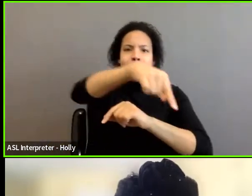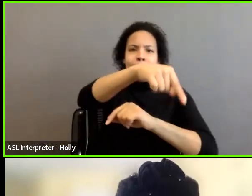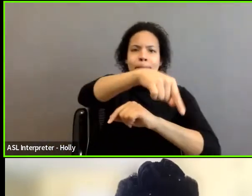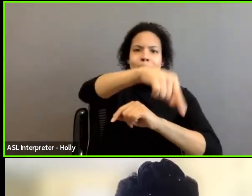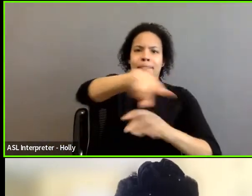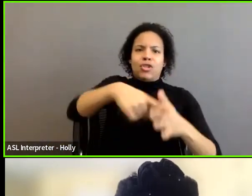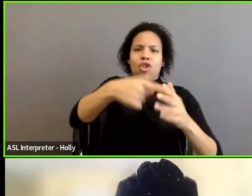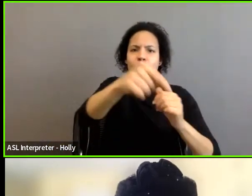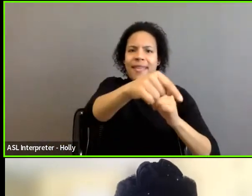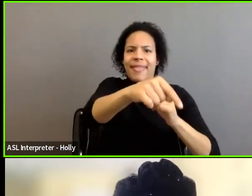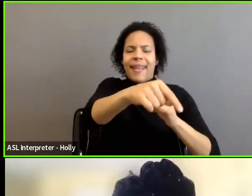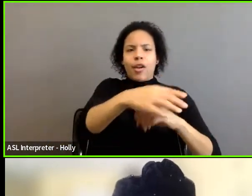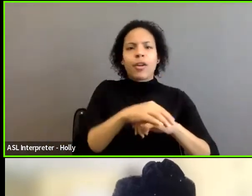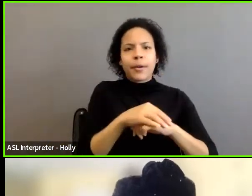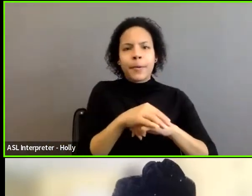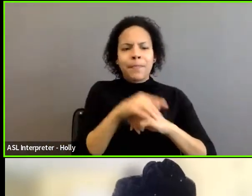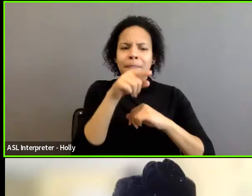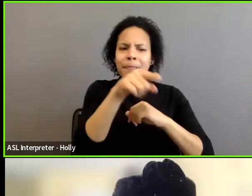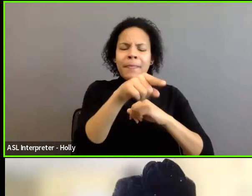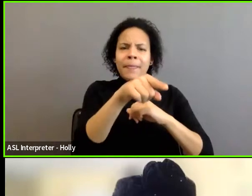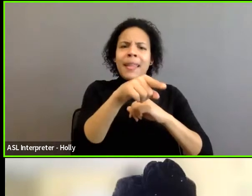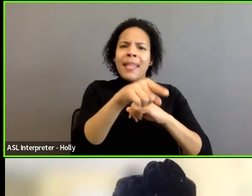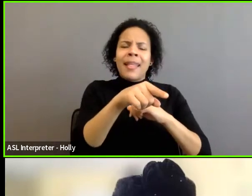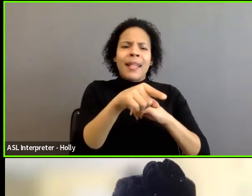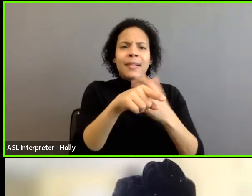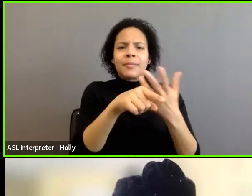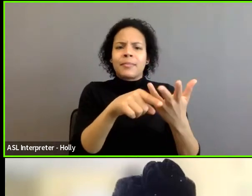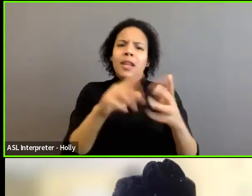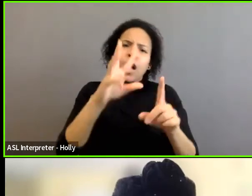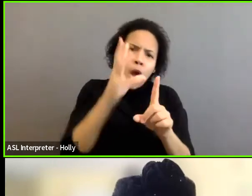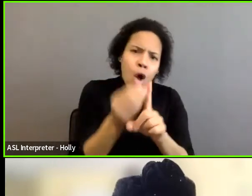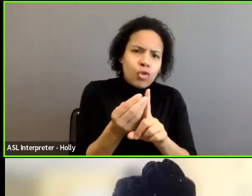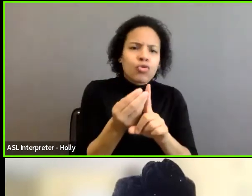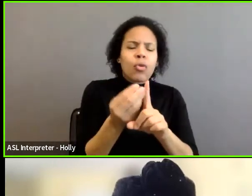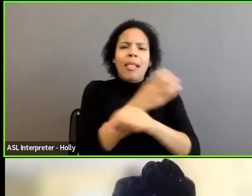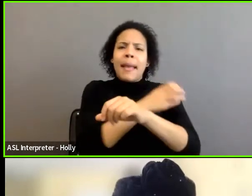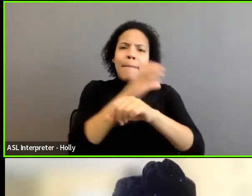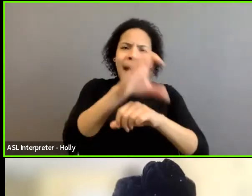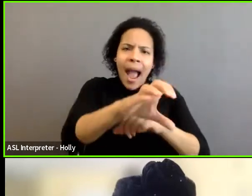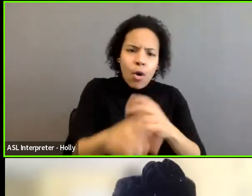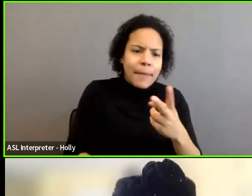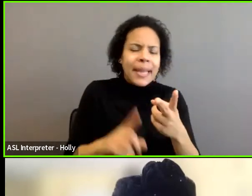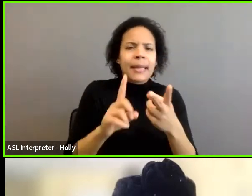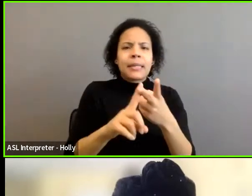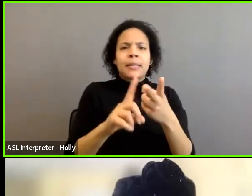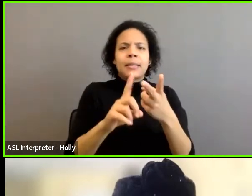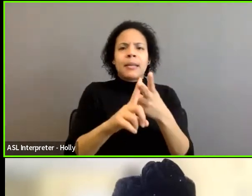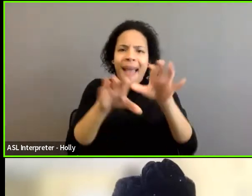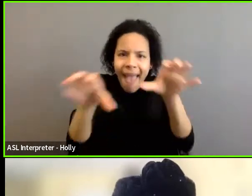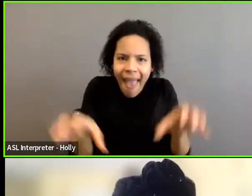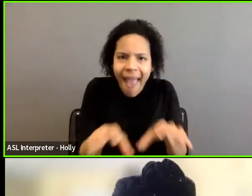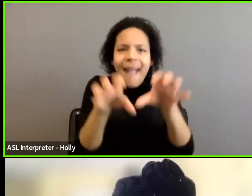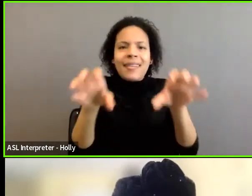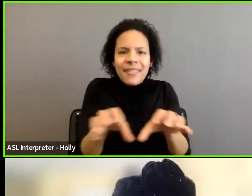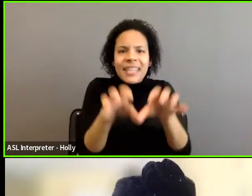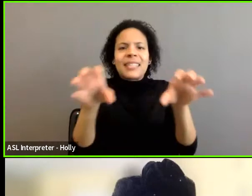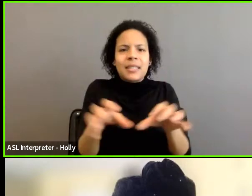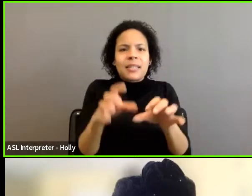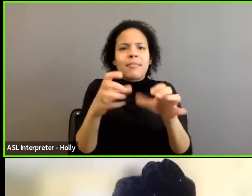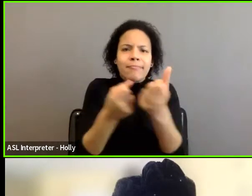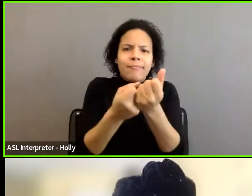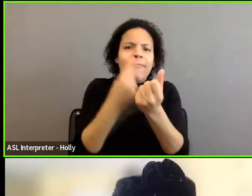empowerment, cultural enrichment, and necessary activism for changes in